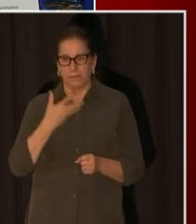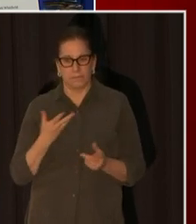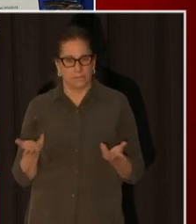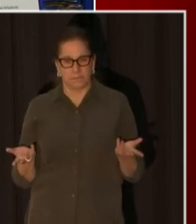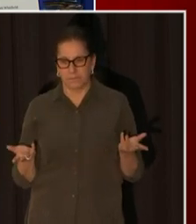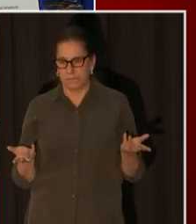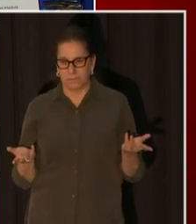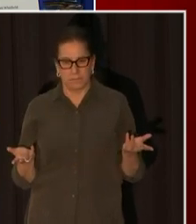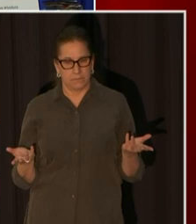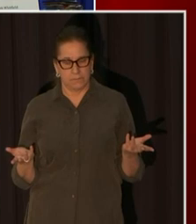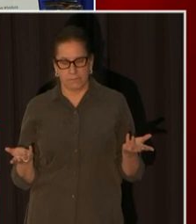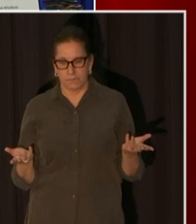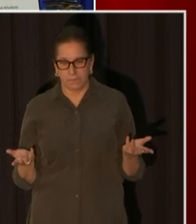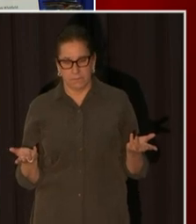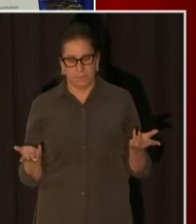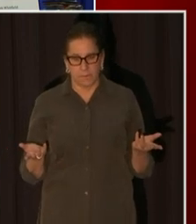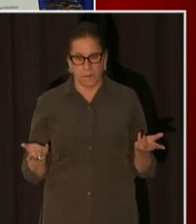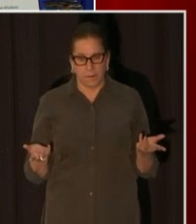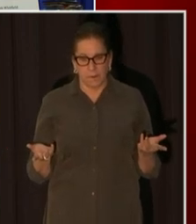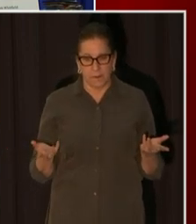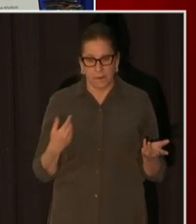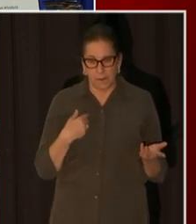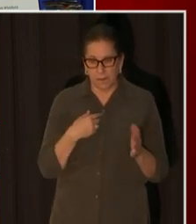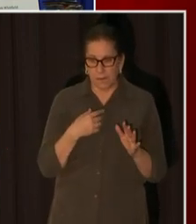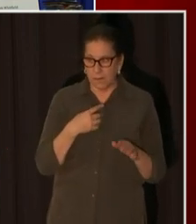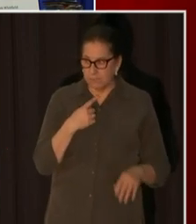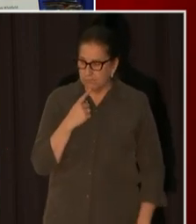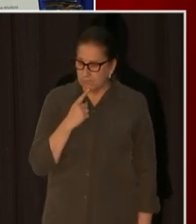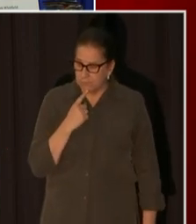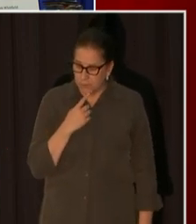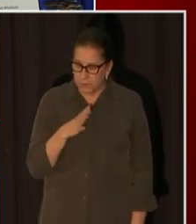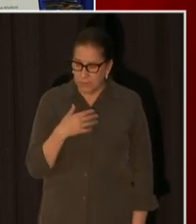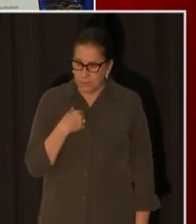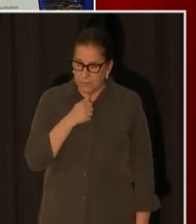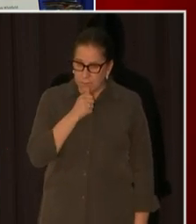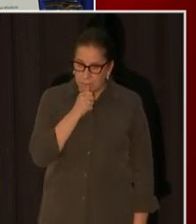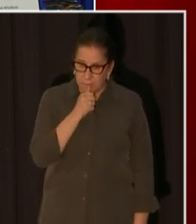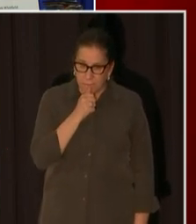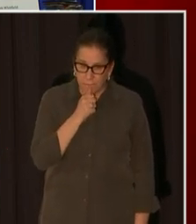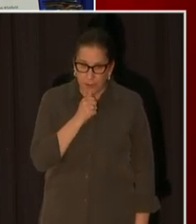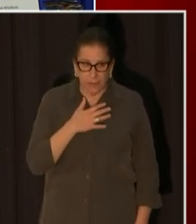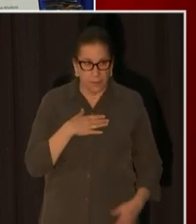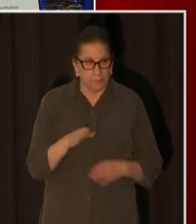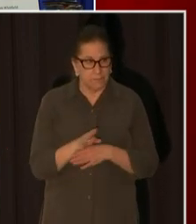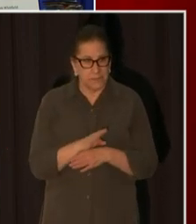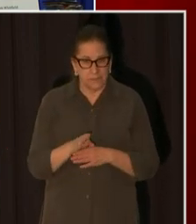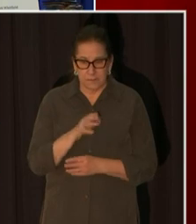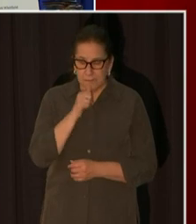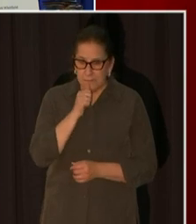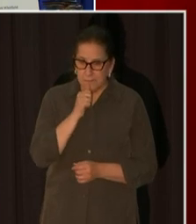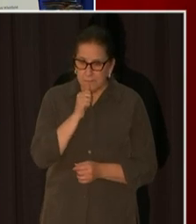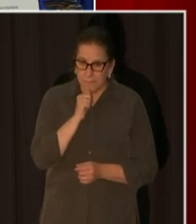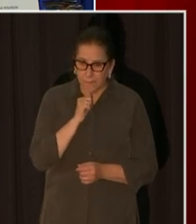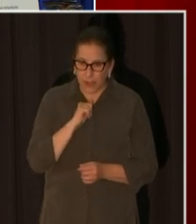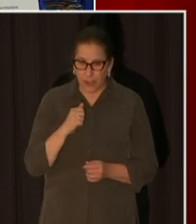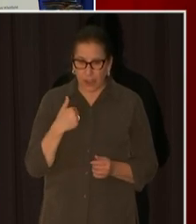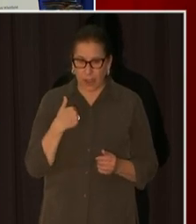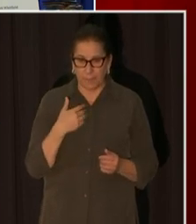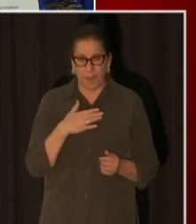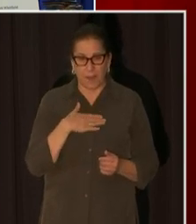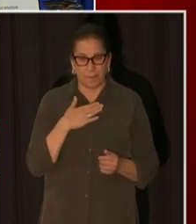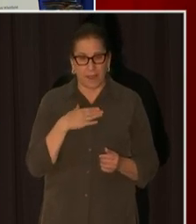are going to give an update about all of the ways we'll approach the awards. And so tomorrow the mayor